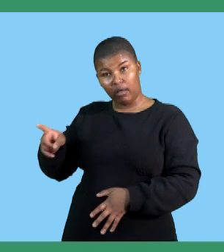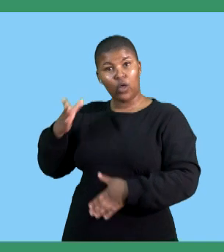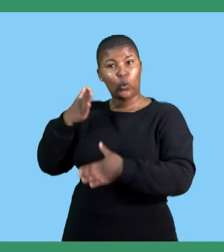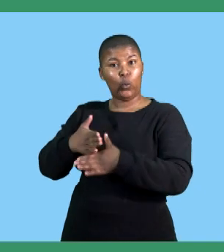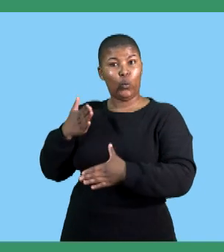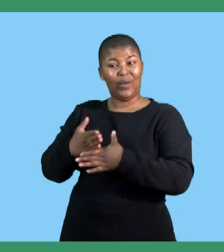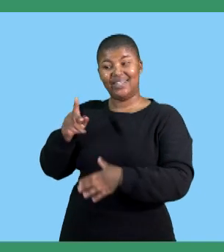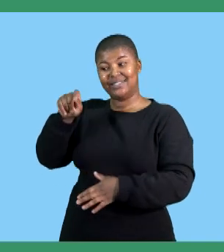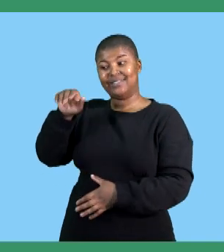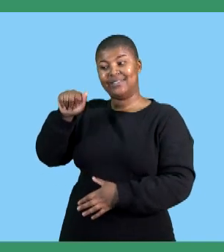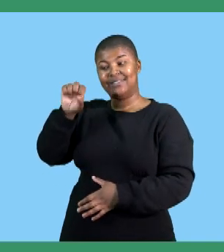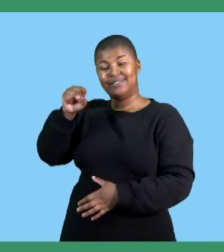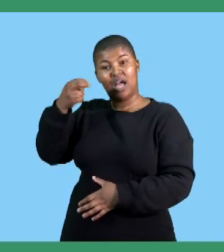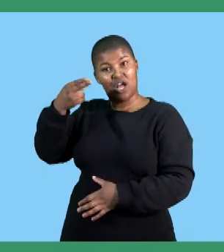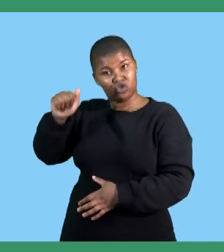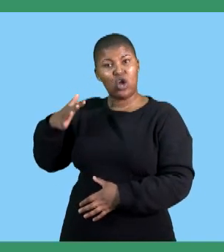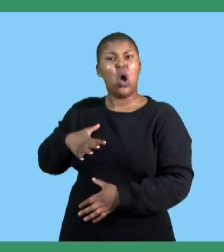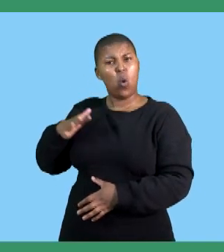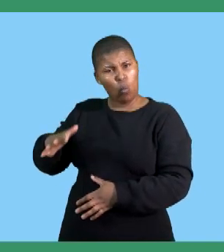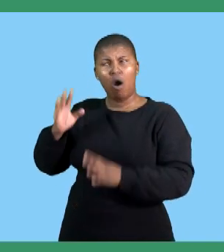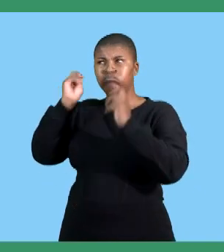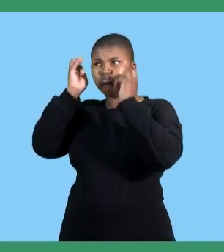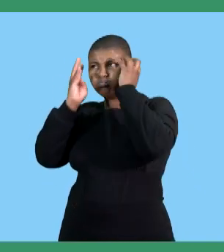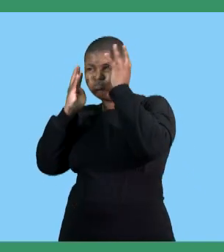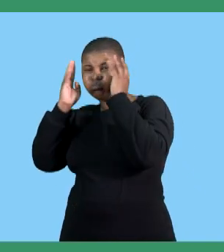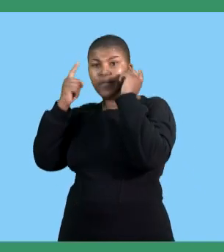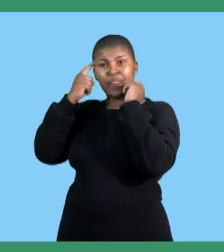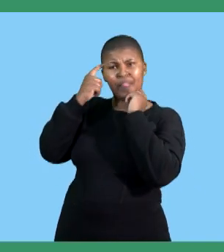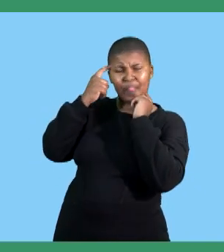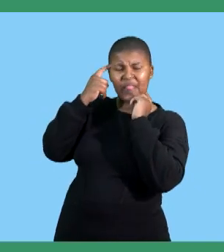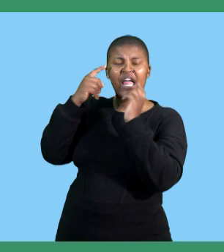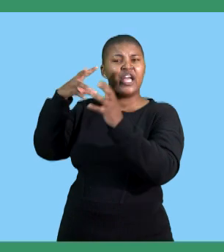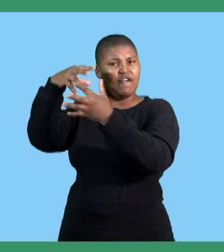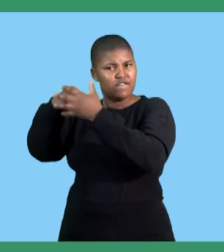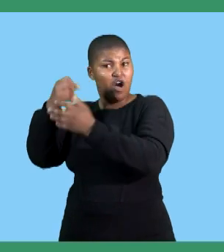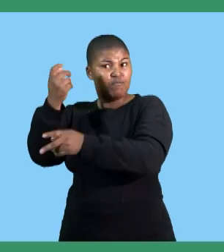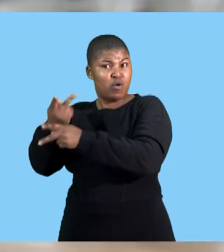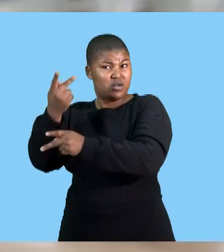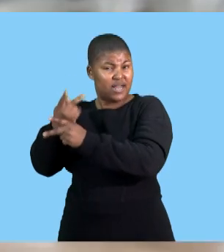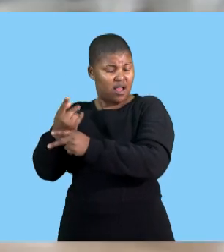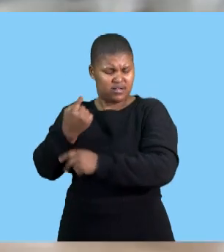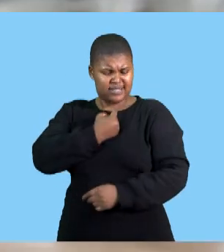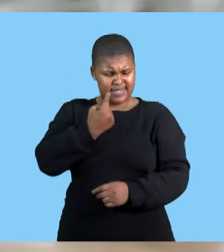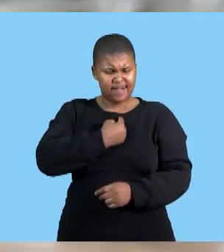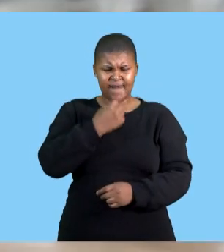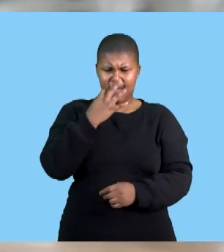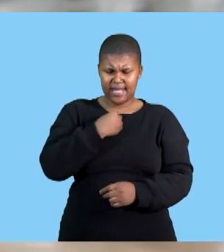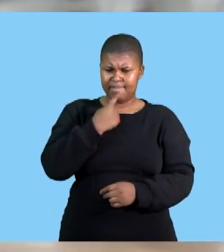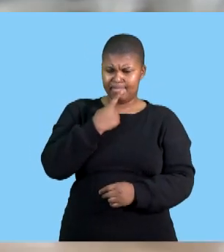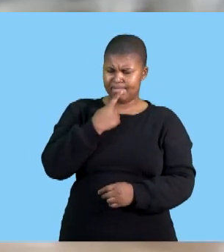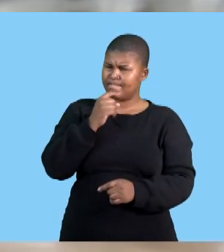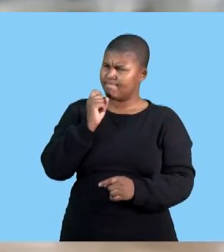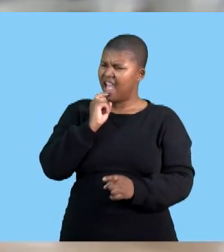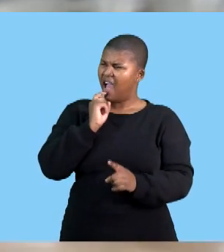creative thinking to make their products. Now then you need to ask yourself, does this answer the question that is being